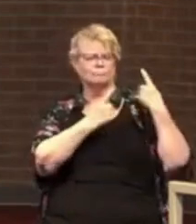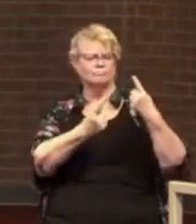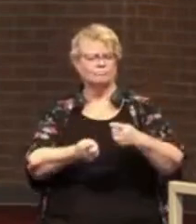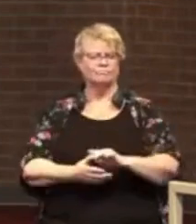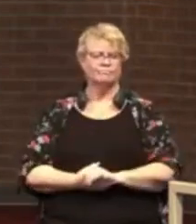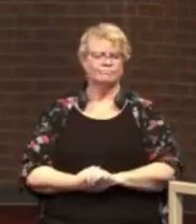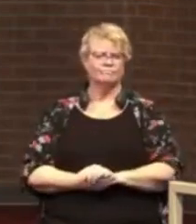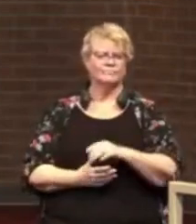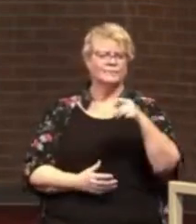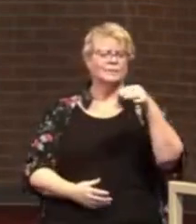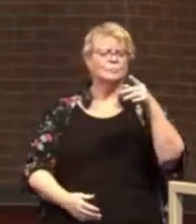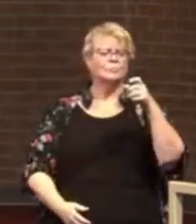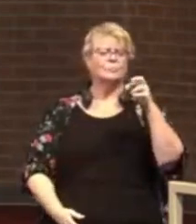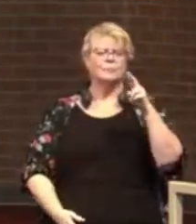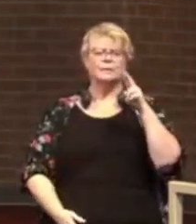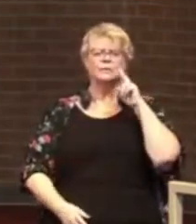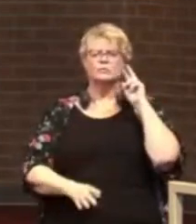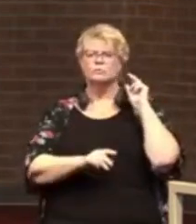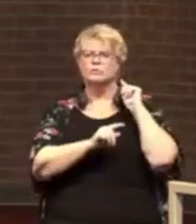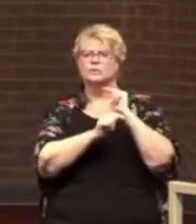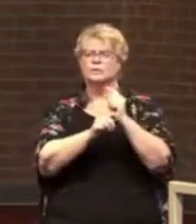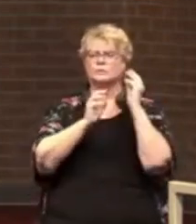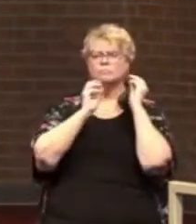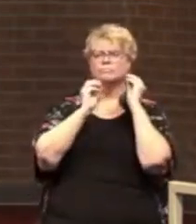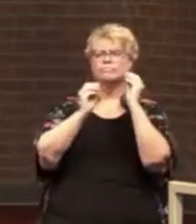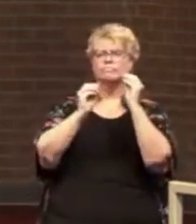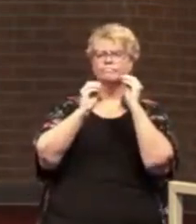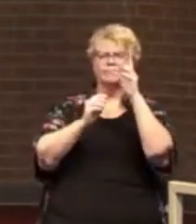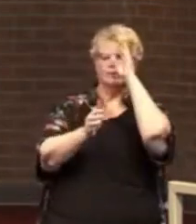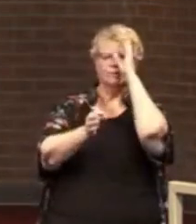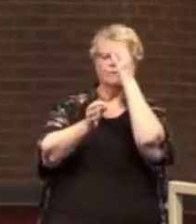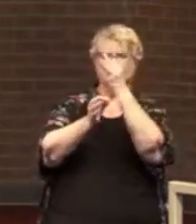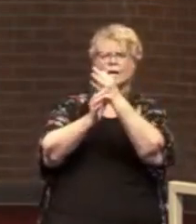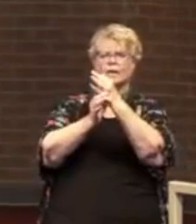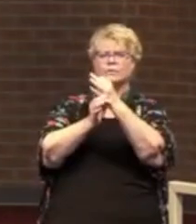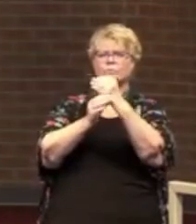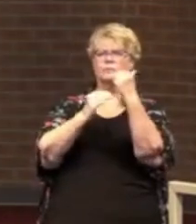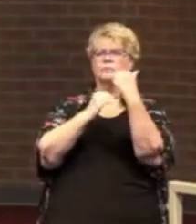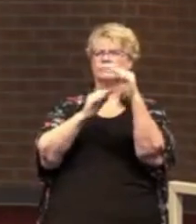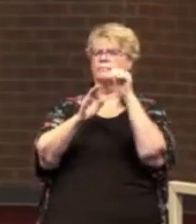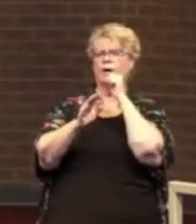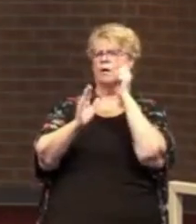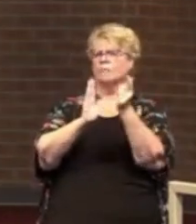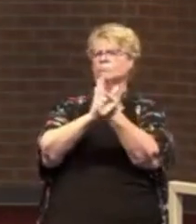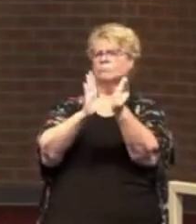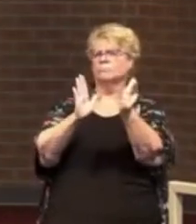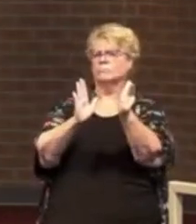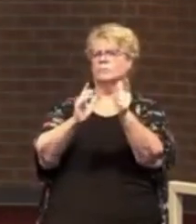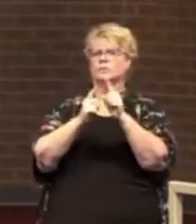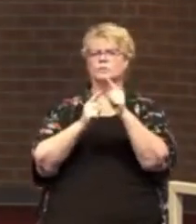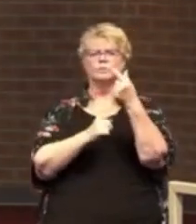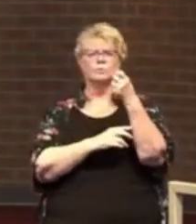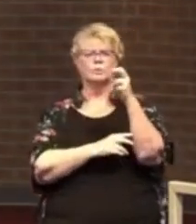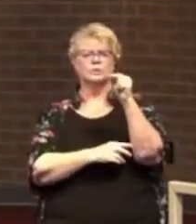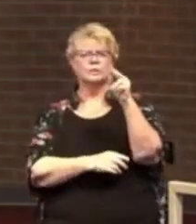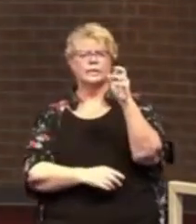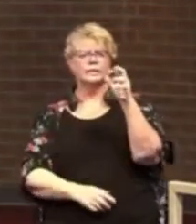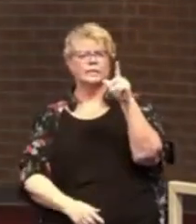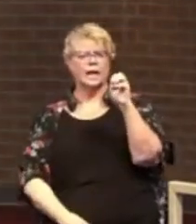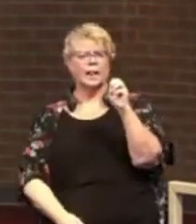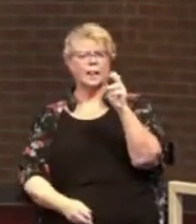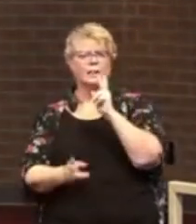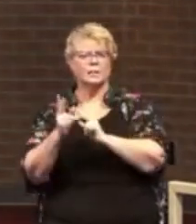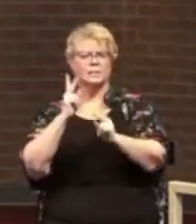Peter's tradition had taught him that his faith was supposed to be off limits to Gentiles. And